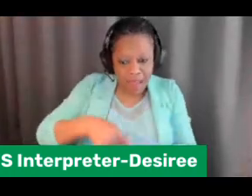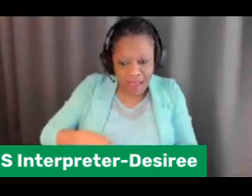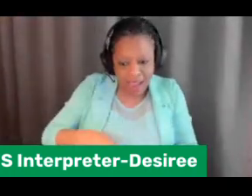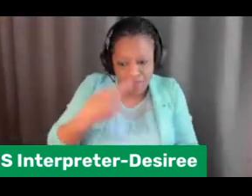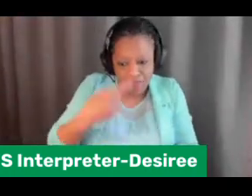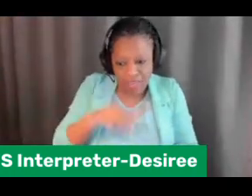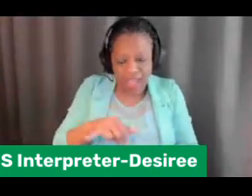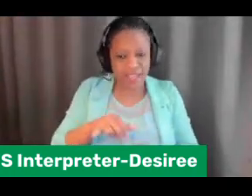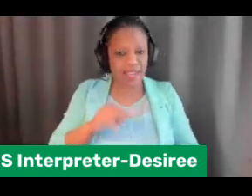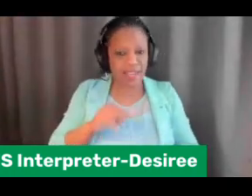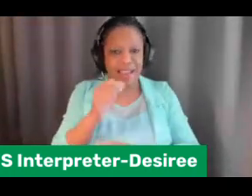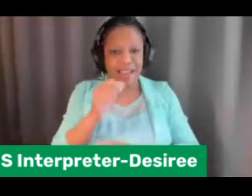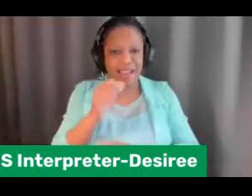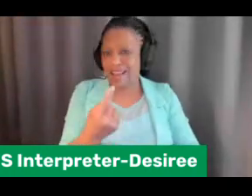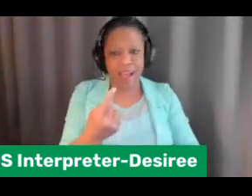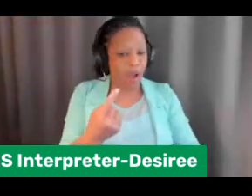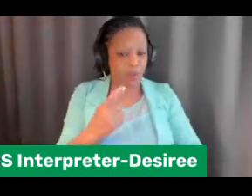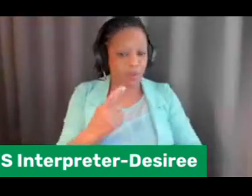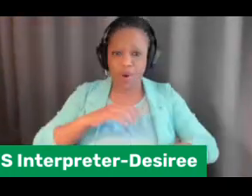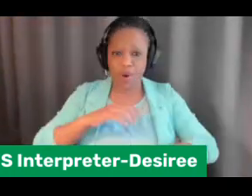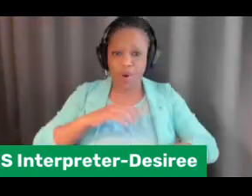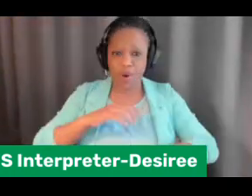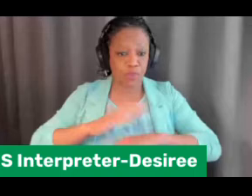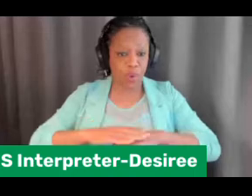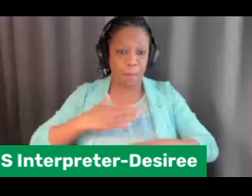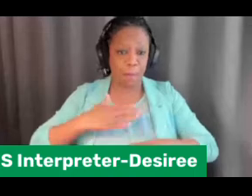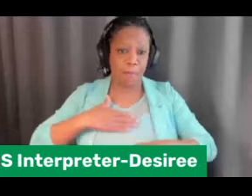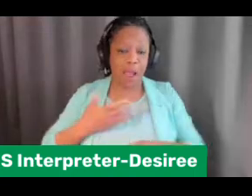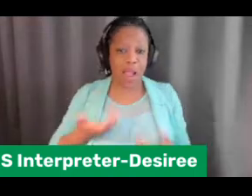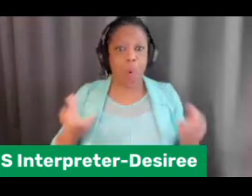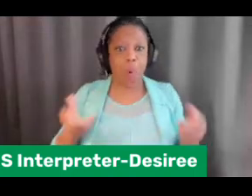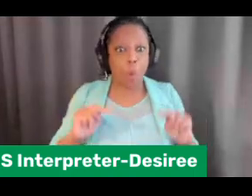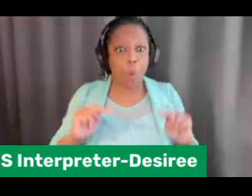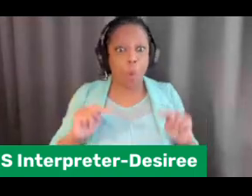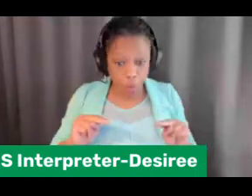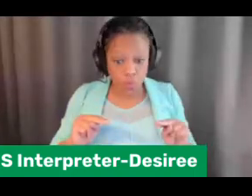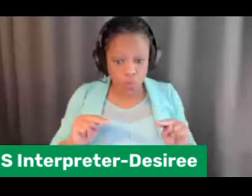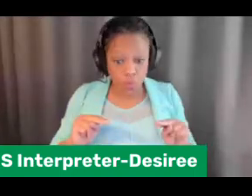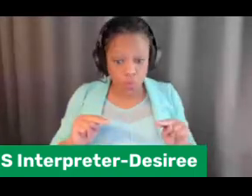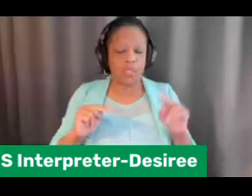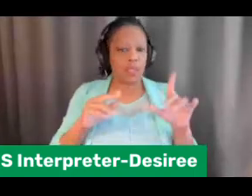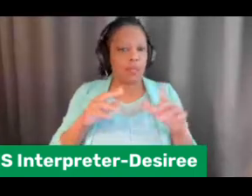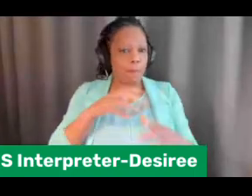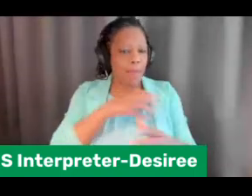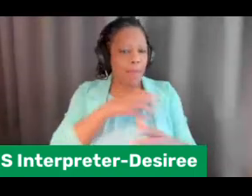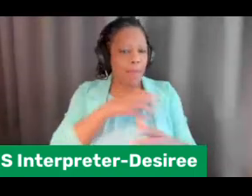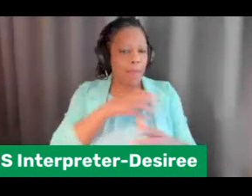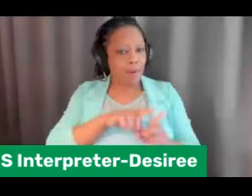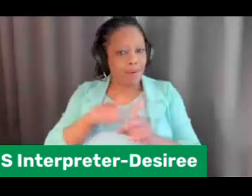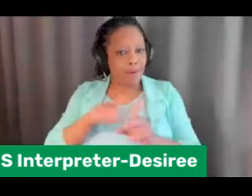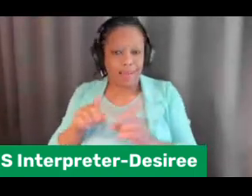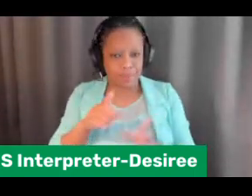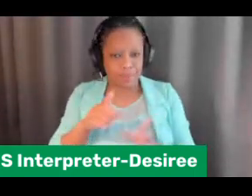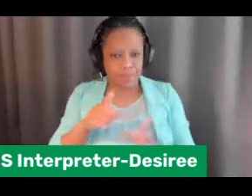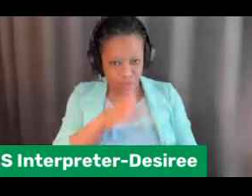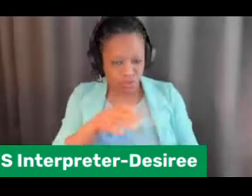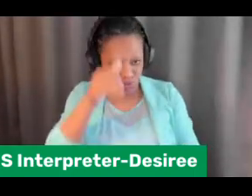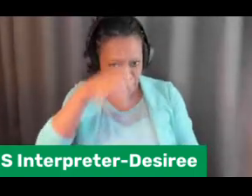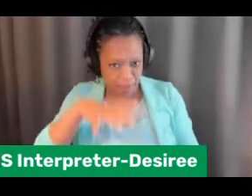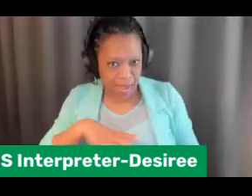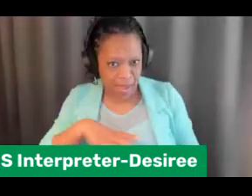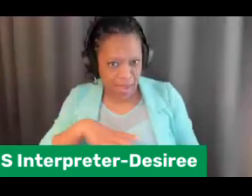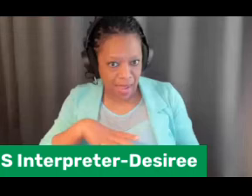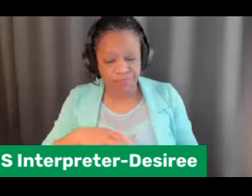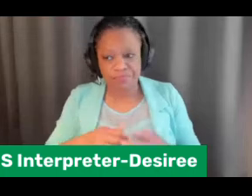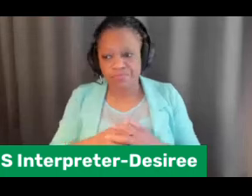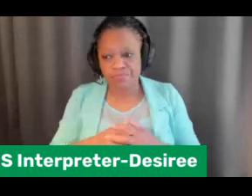one built on my own unearned power as a cis heterosexual male in the world. And so I've started to think about and